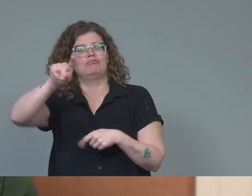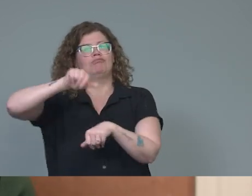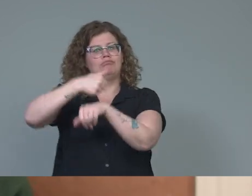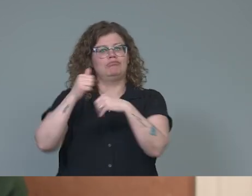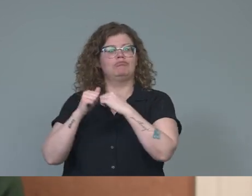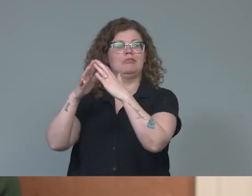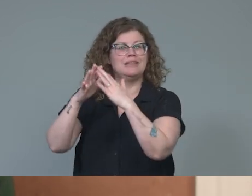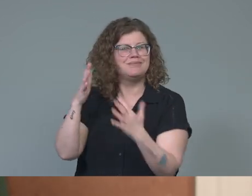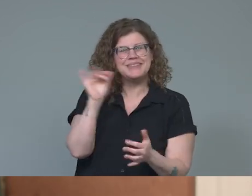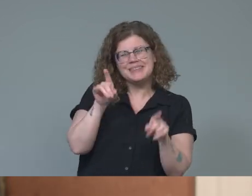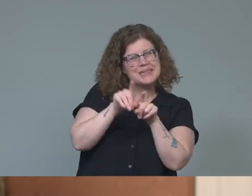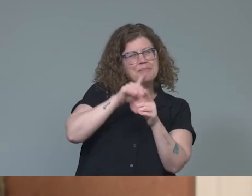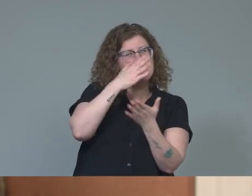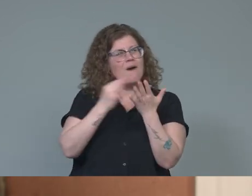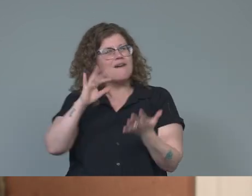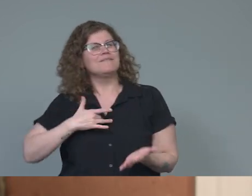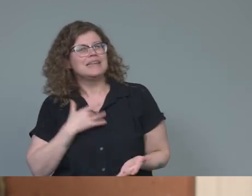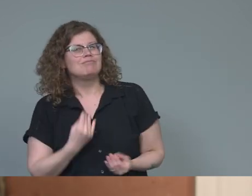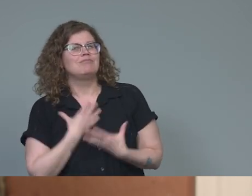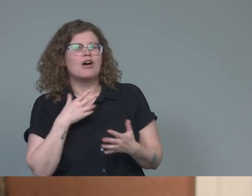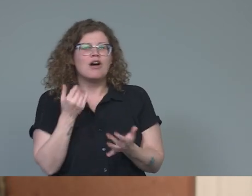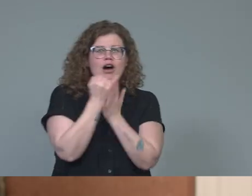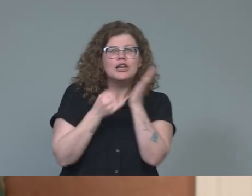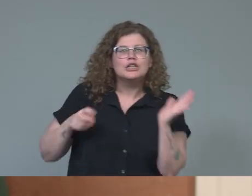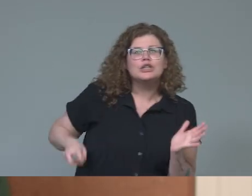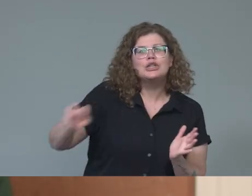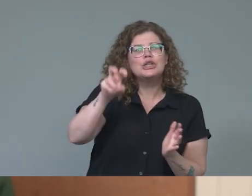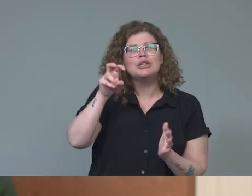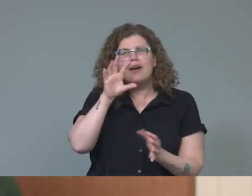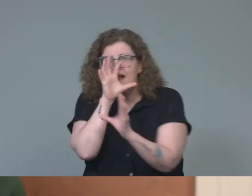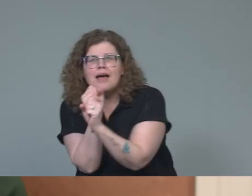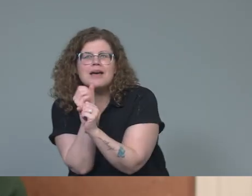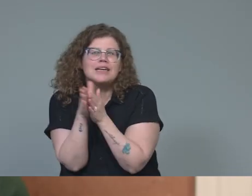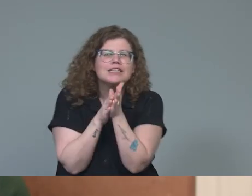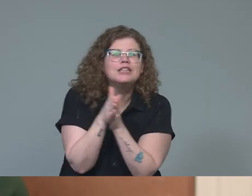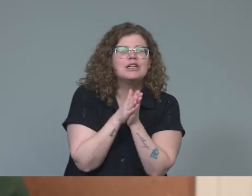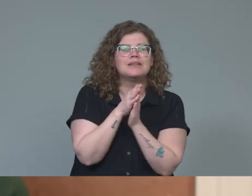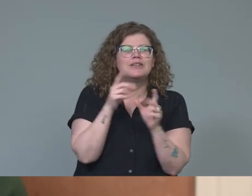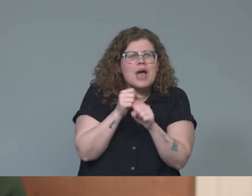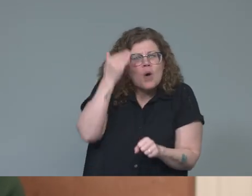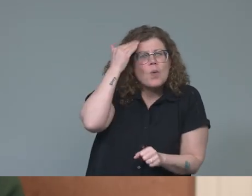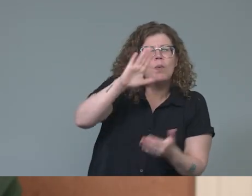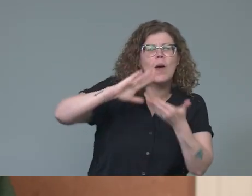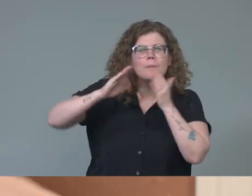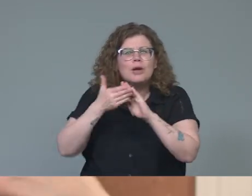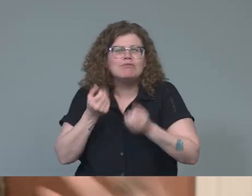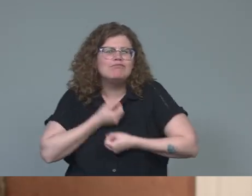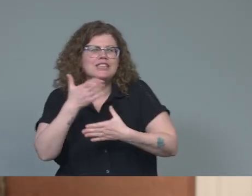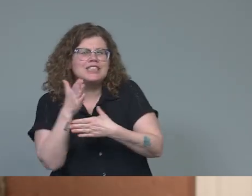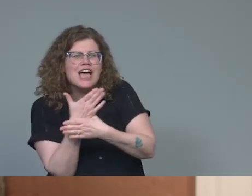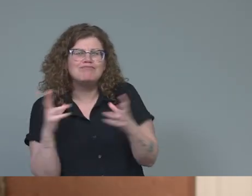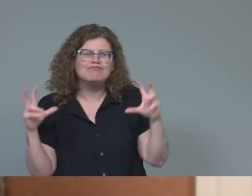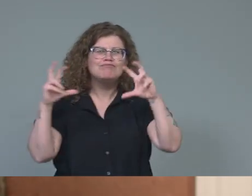share some stories, and be invested and connected into the world that we live in. The more that you have that documentation so that you can